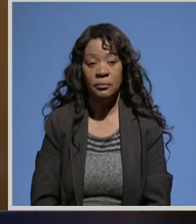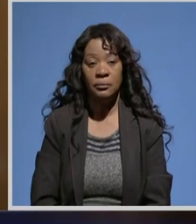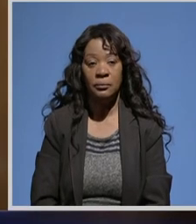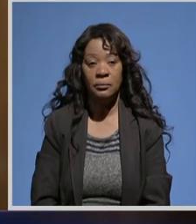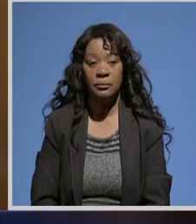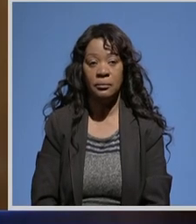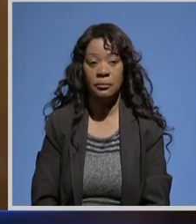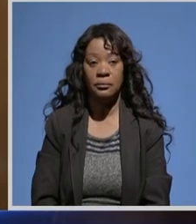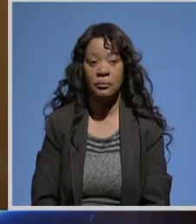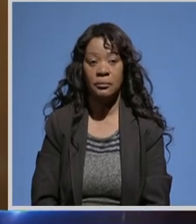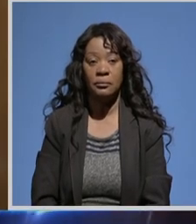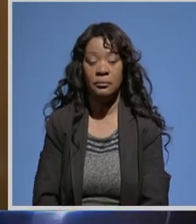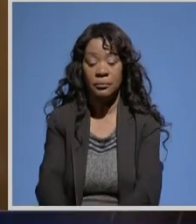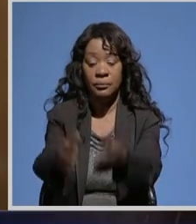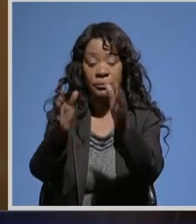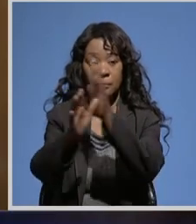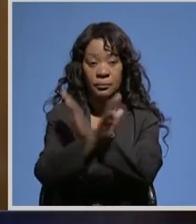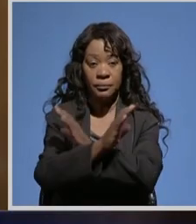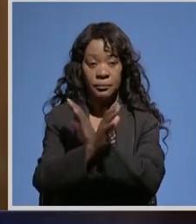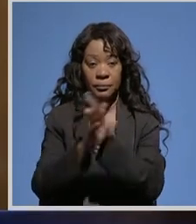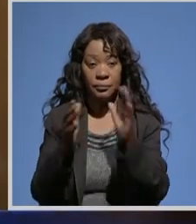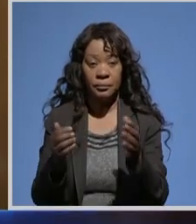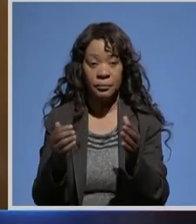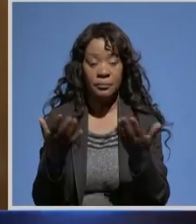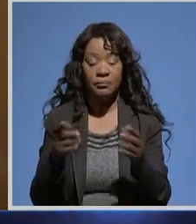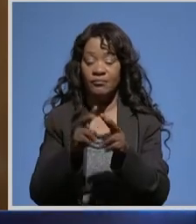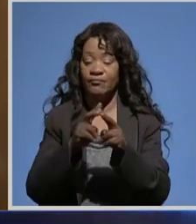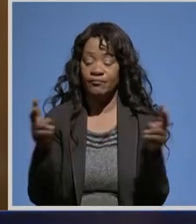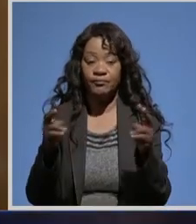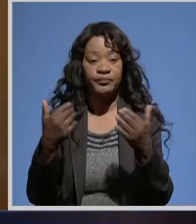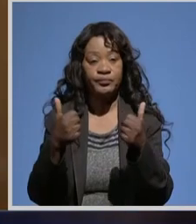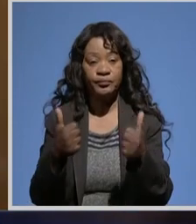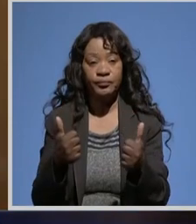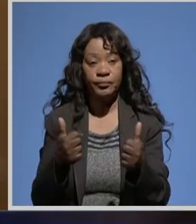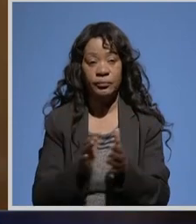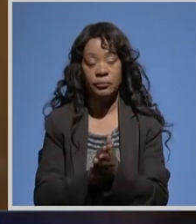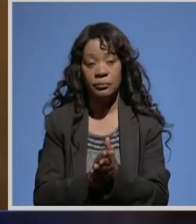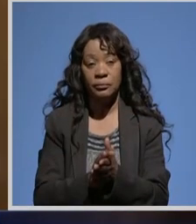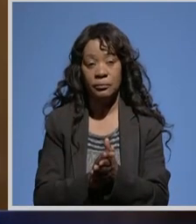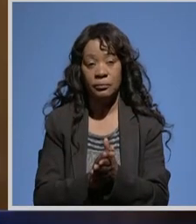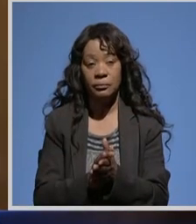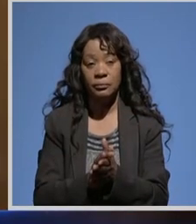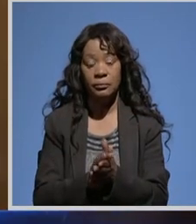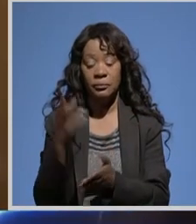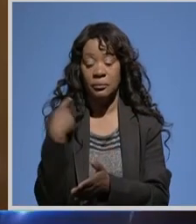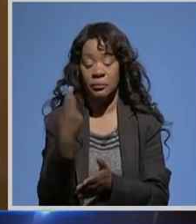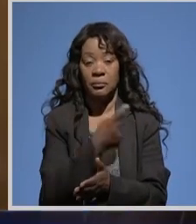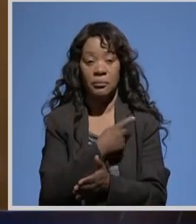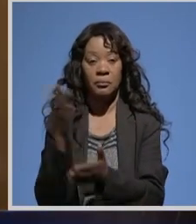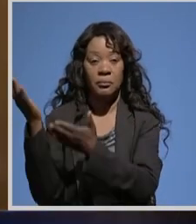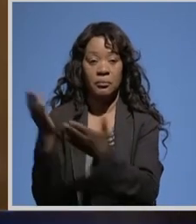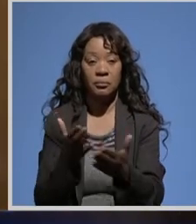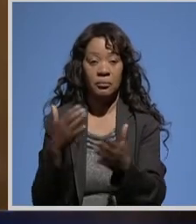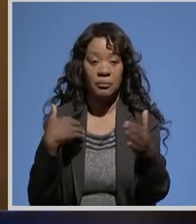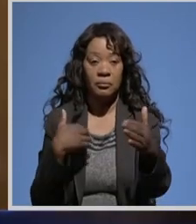This is a great milestone in the Zambian democratic landscape and in bringing Parliament closer to